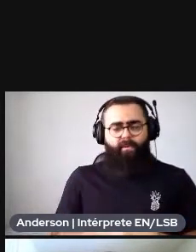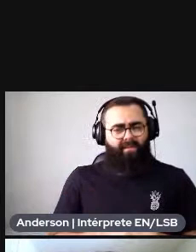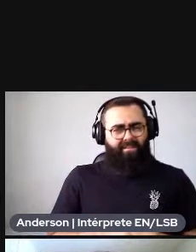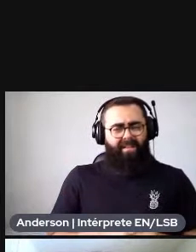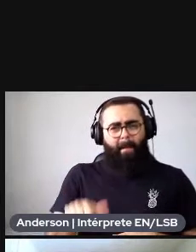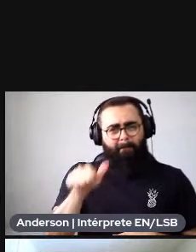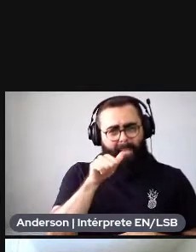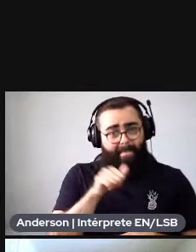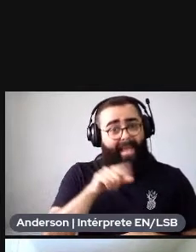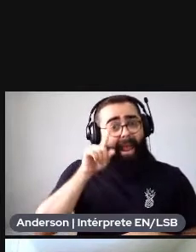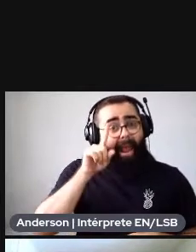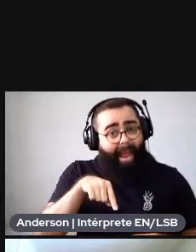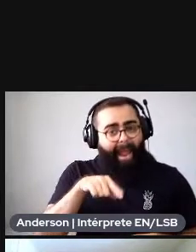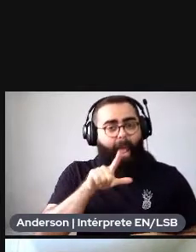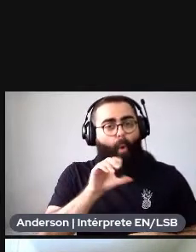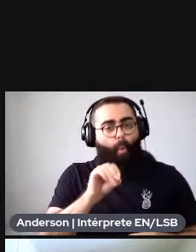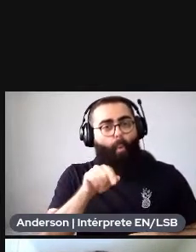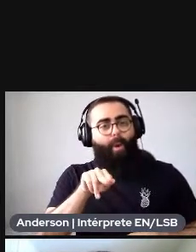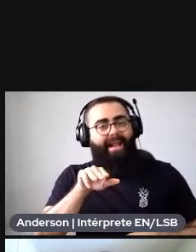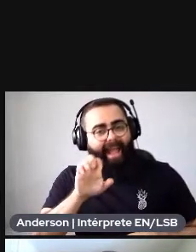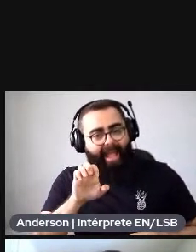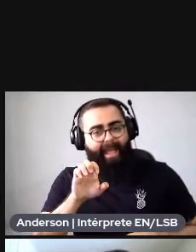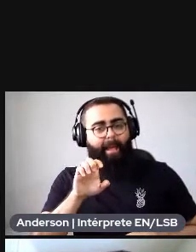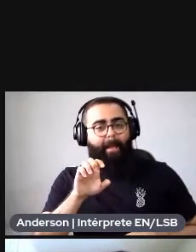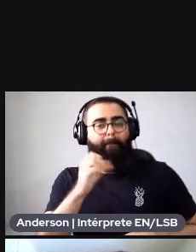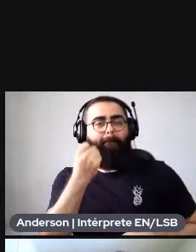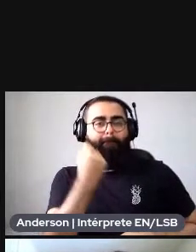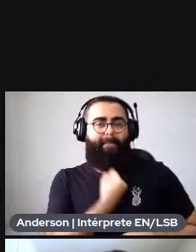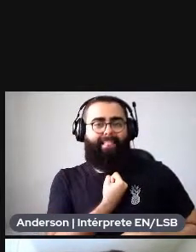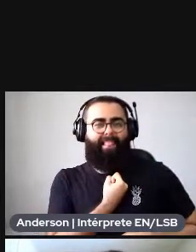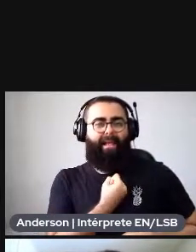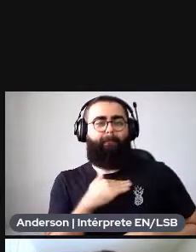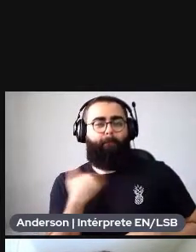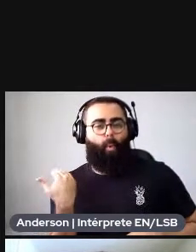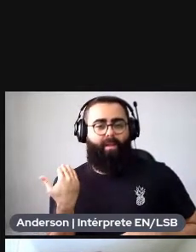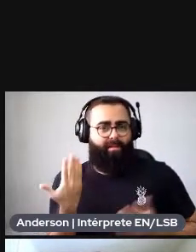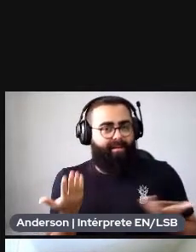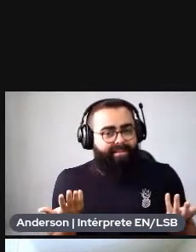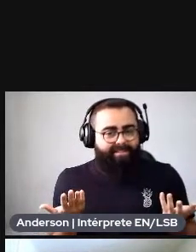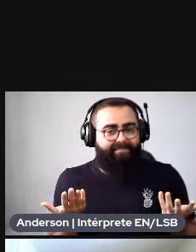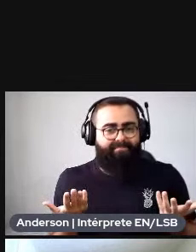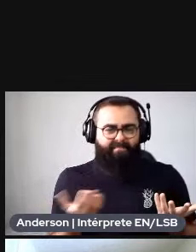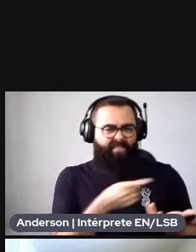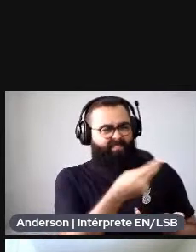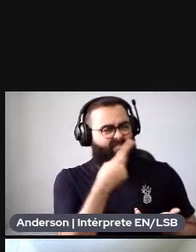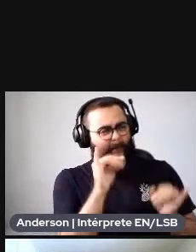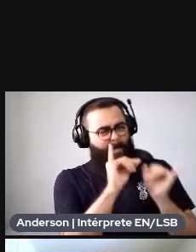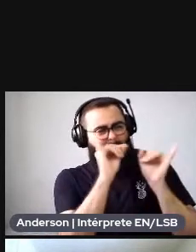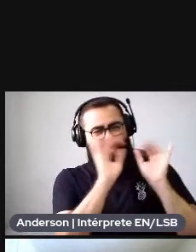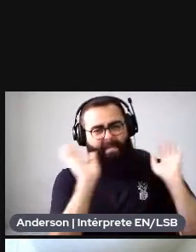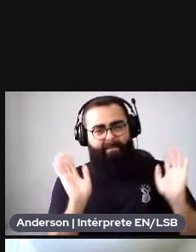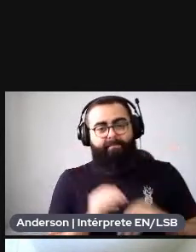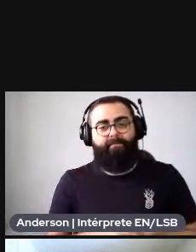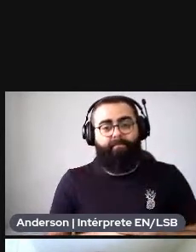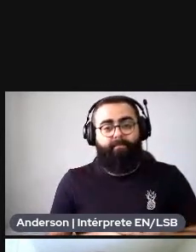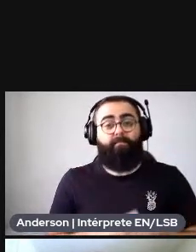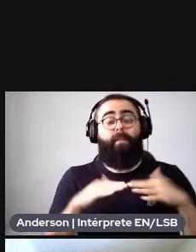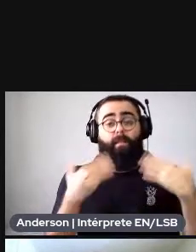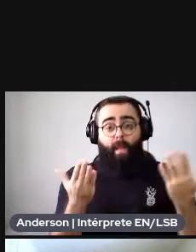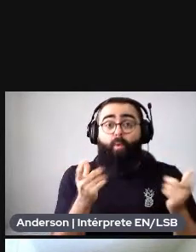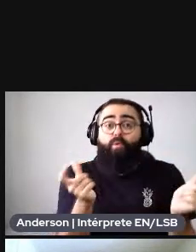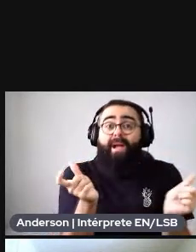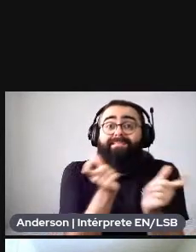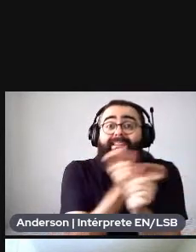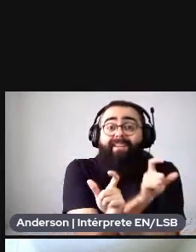So what happens here is that reverse pseudoclefts focus on given information. Corregir